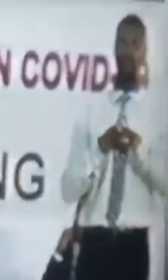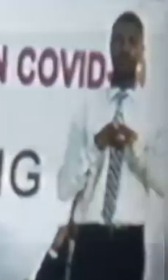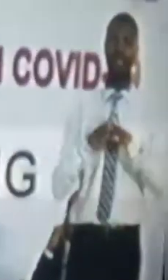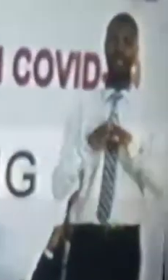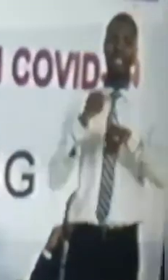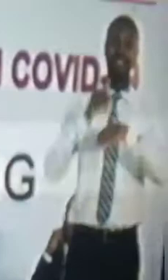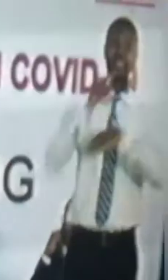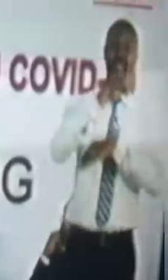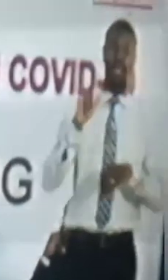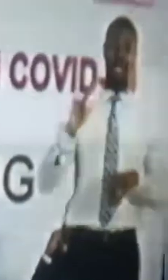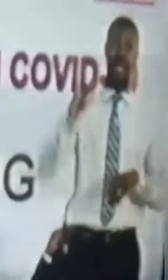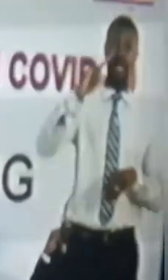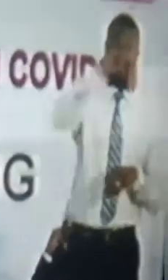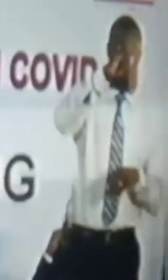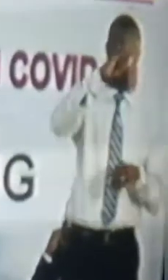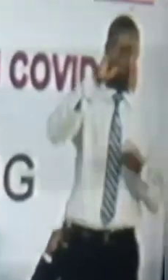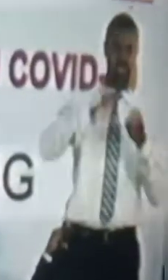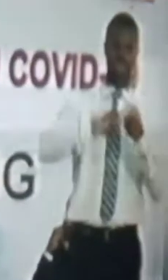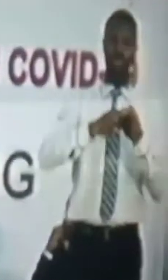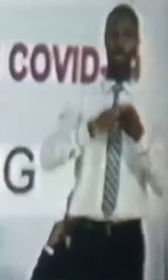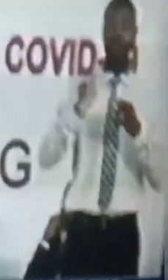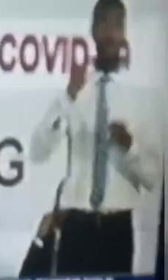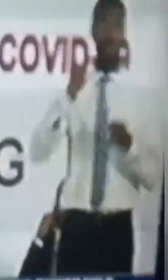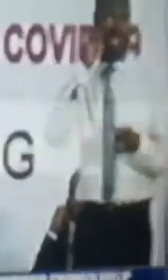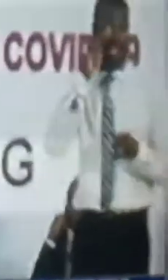it so that we can build our capacity